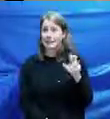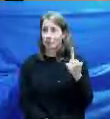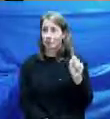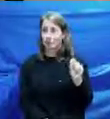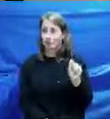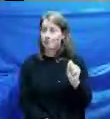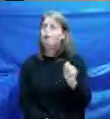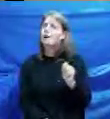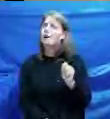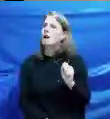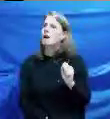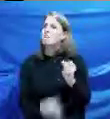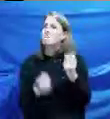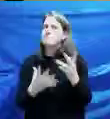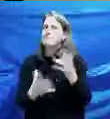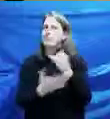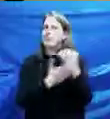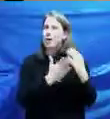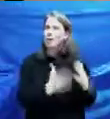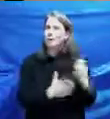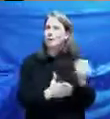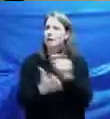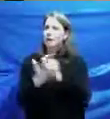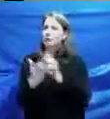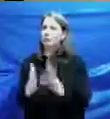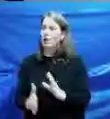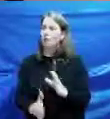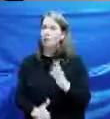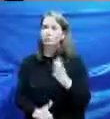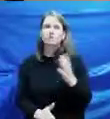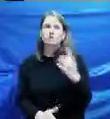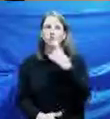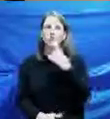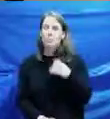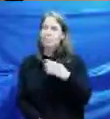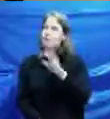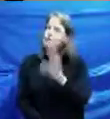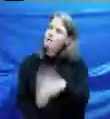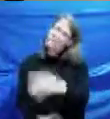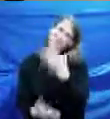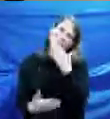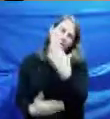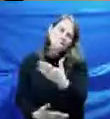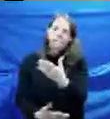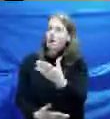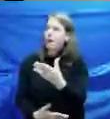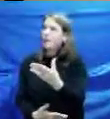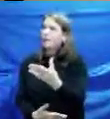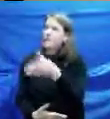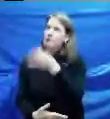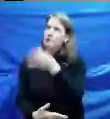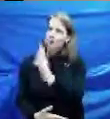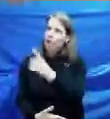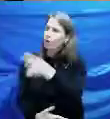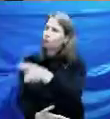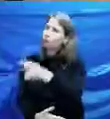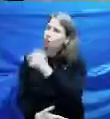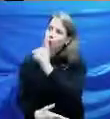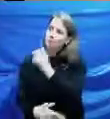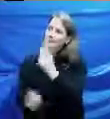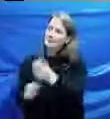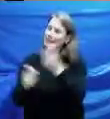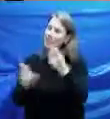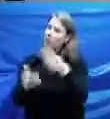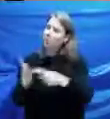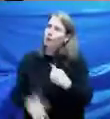of reading that celebrates our work as setting the context, because writers, every writer, does the work you're describing. They are prompting things, they're reminding you of